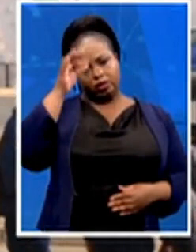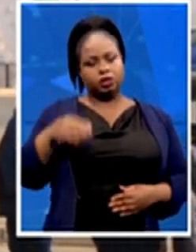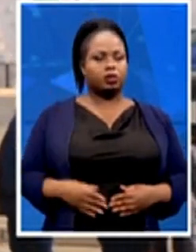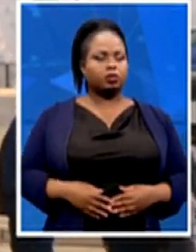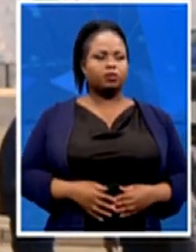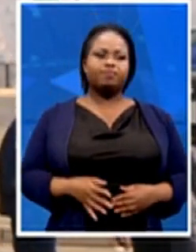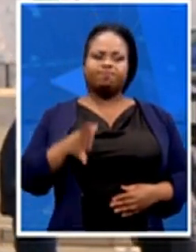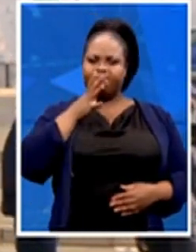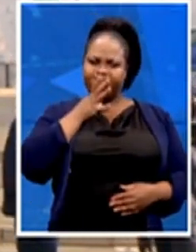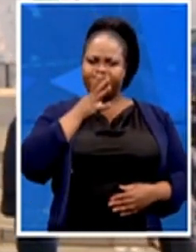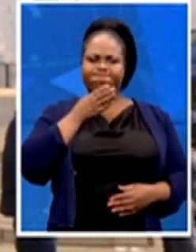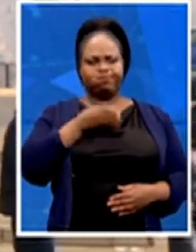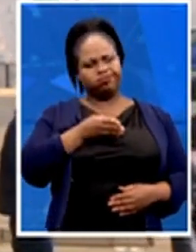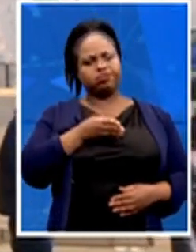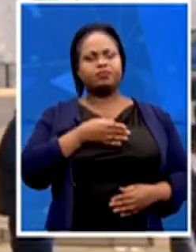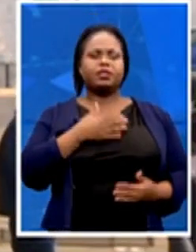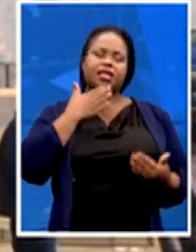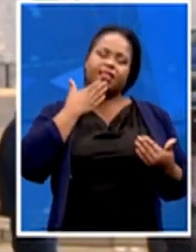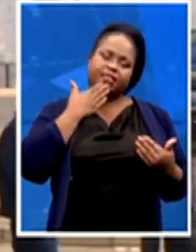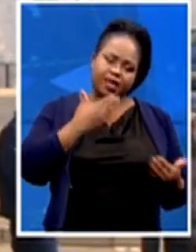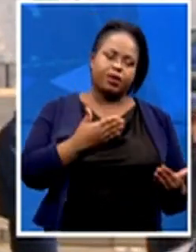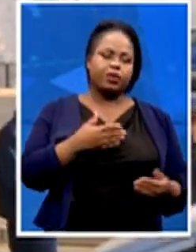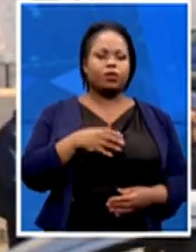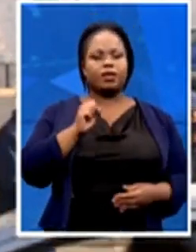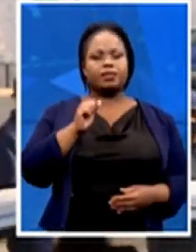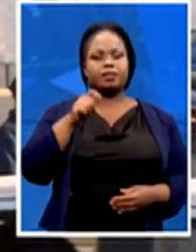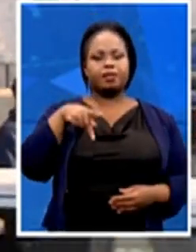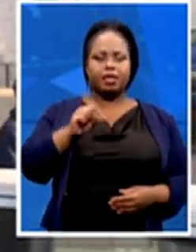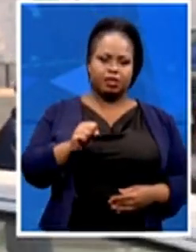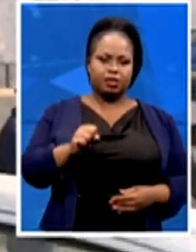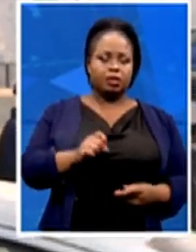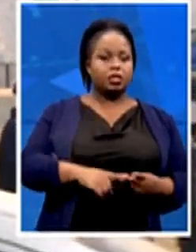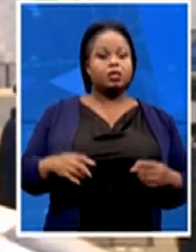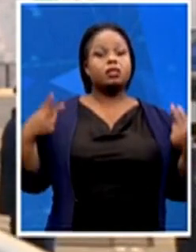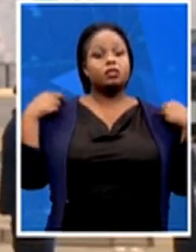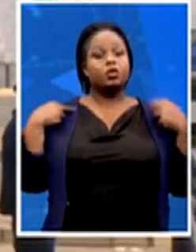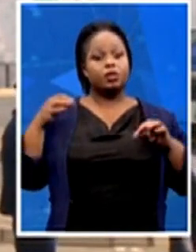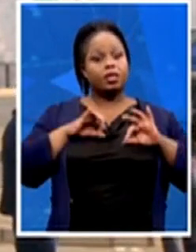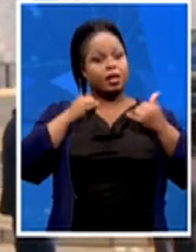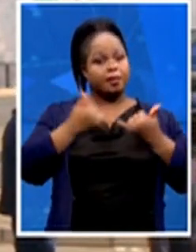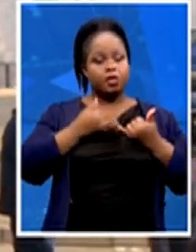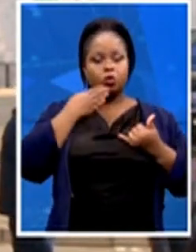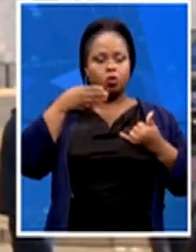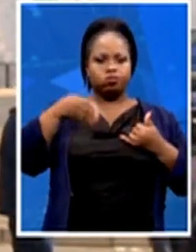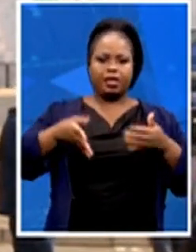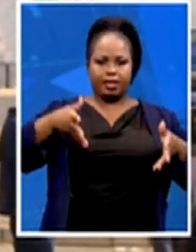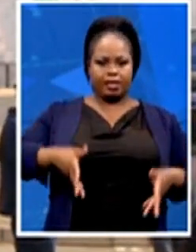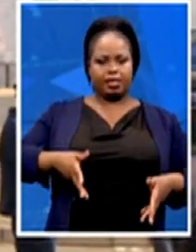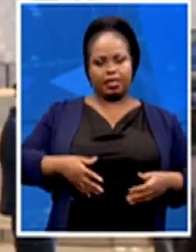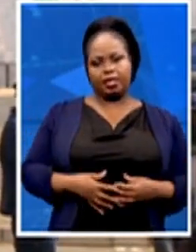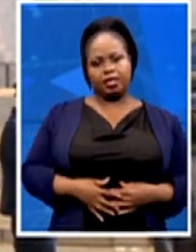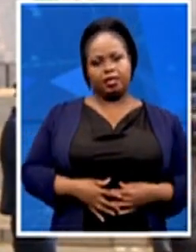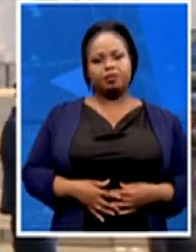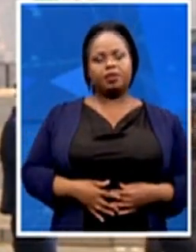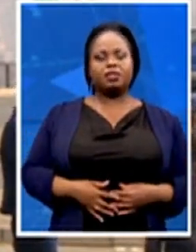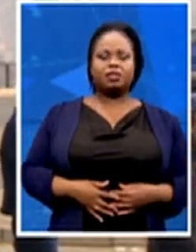thank the SABC and the security companies that are within, not only like SABC, but we've got security companies